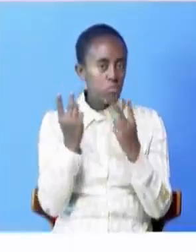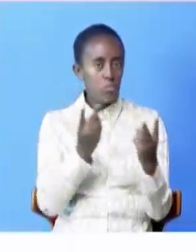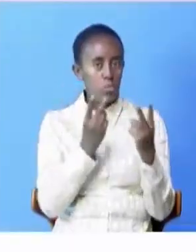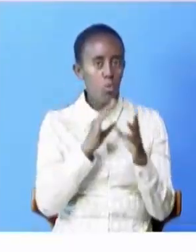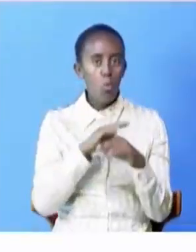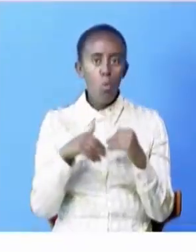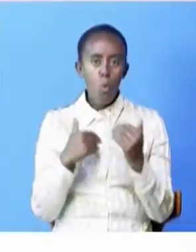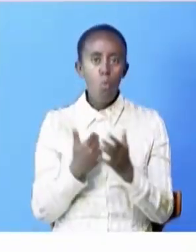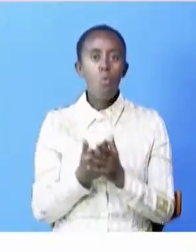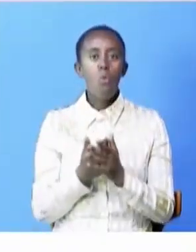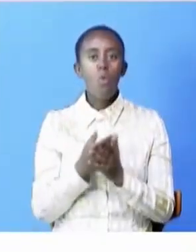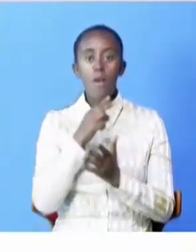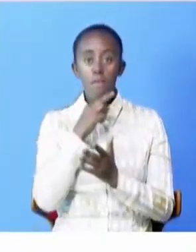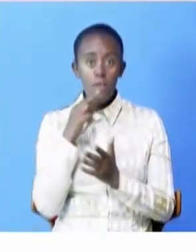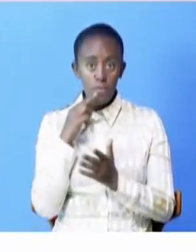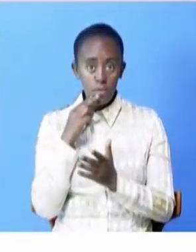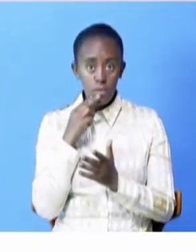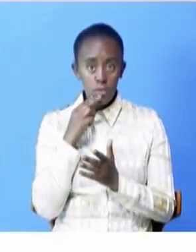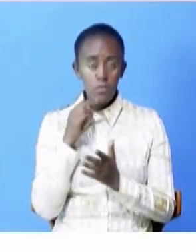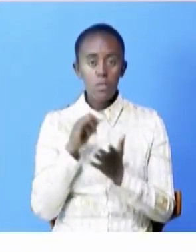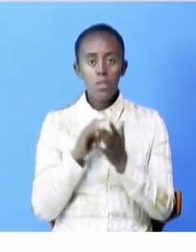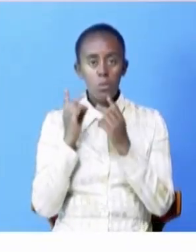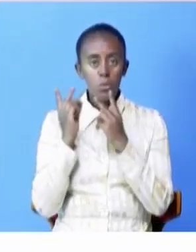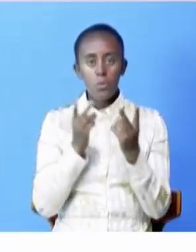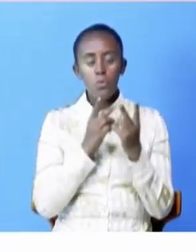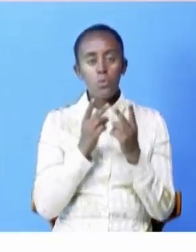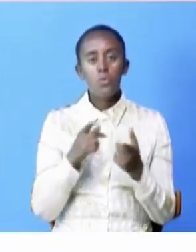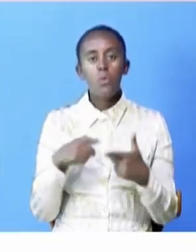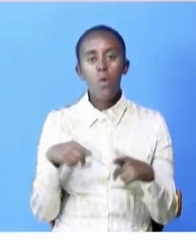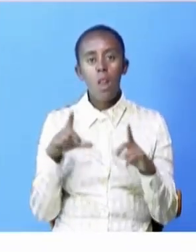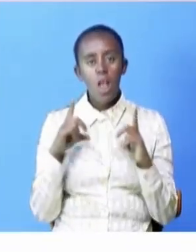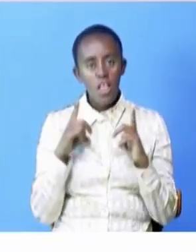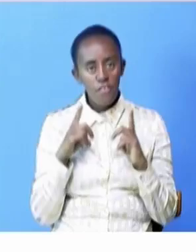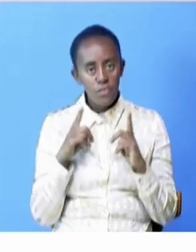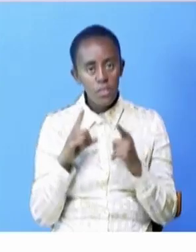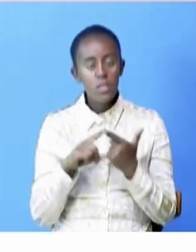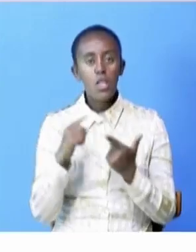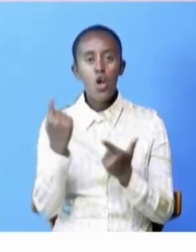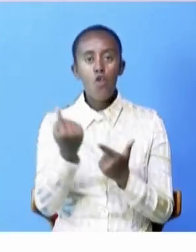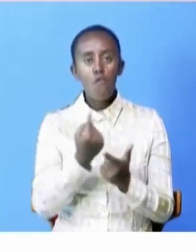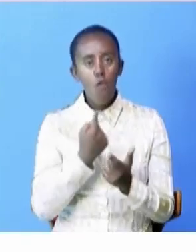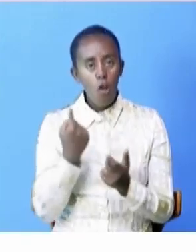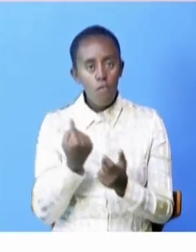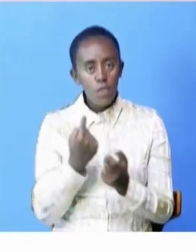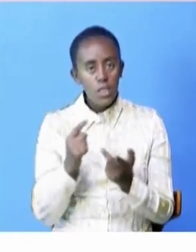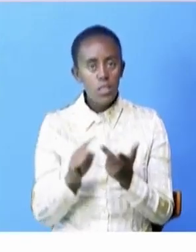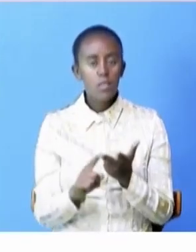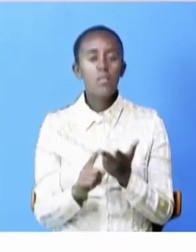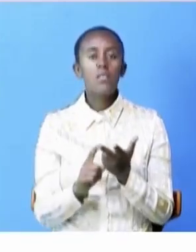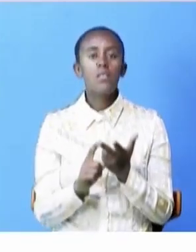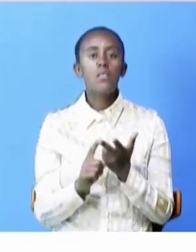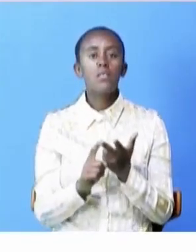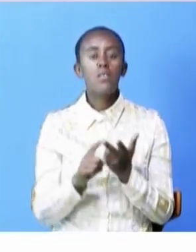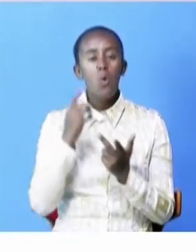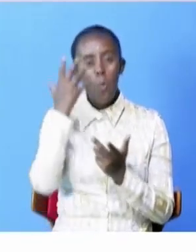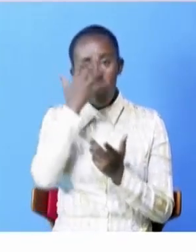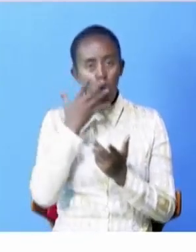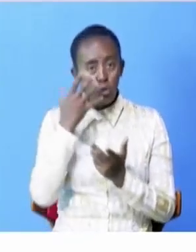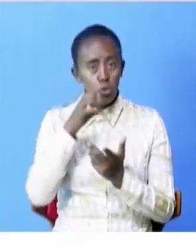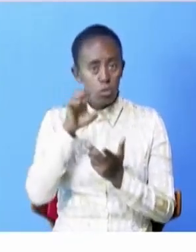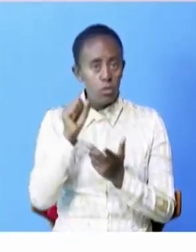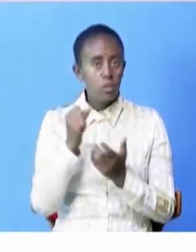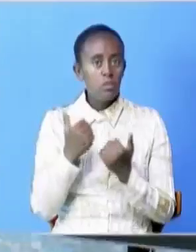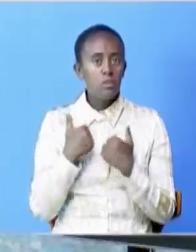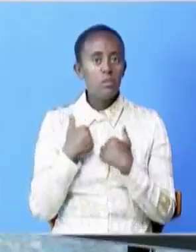of the verbs that we see here, leaves, revolves, washes, they're all